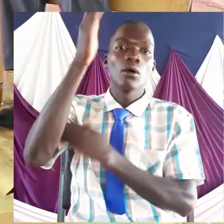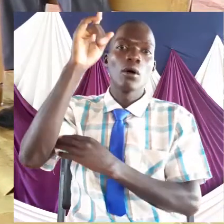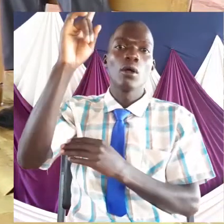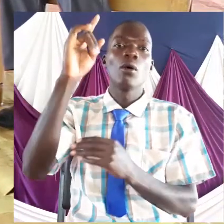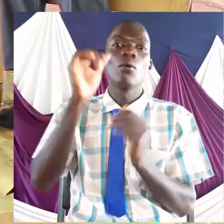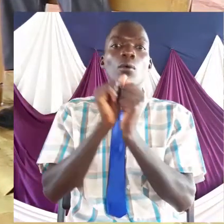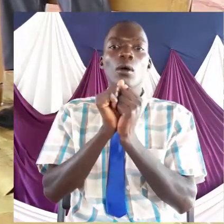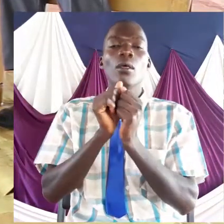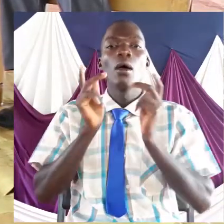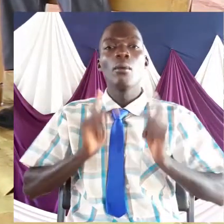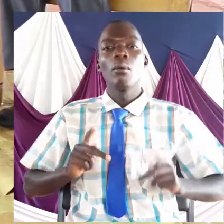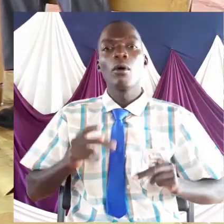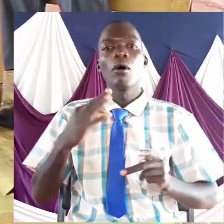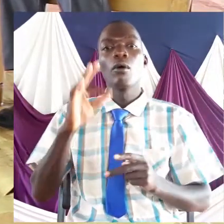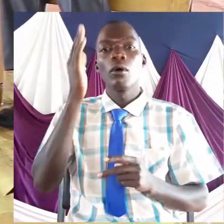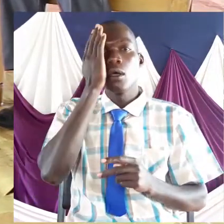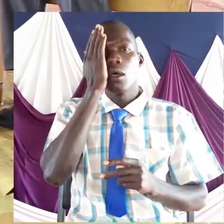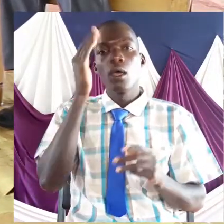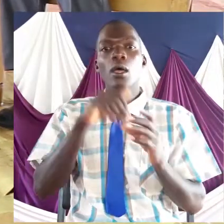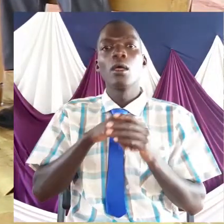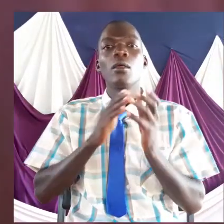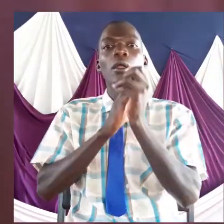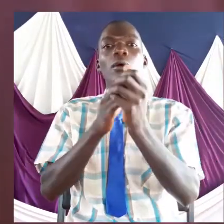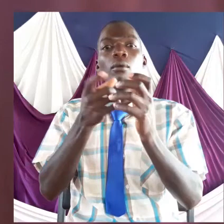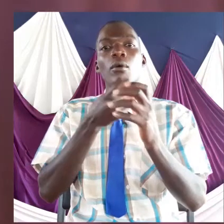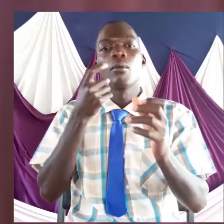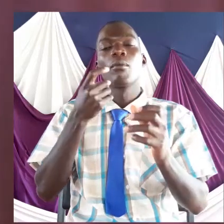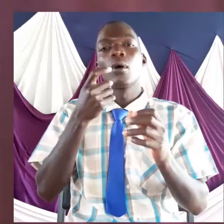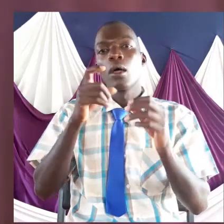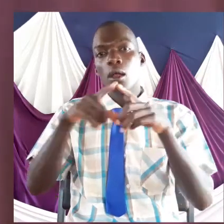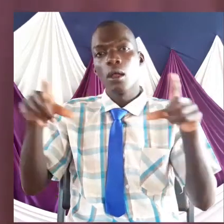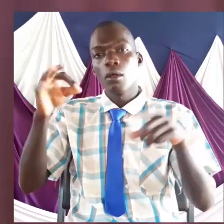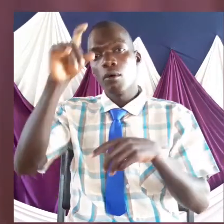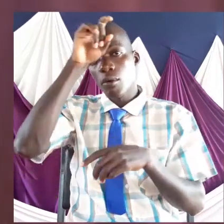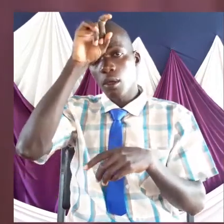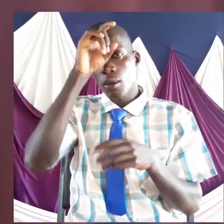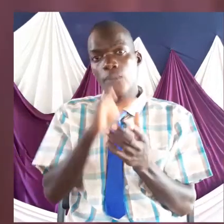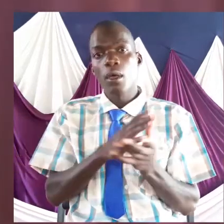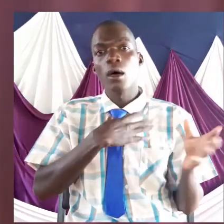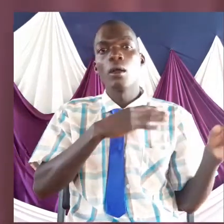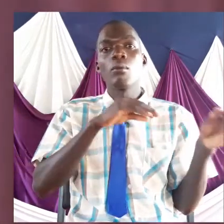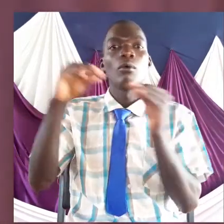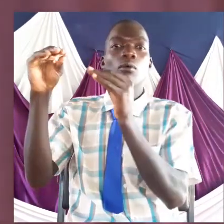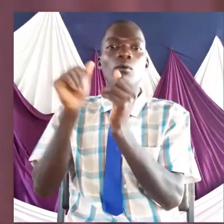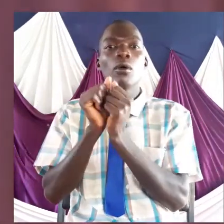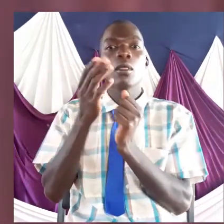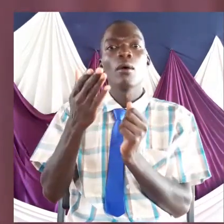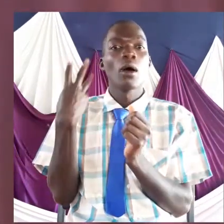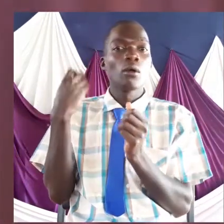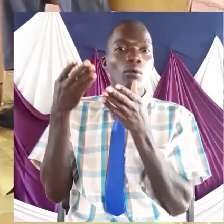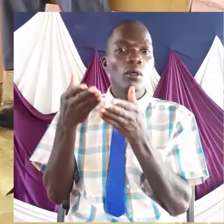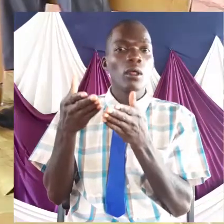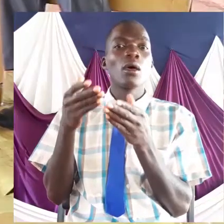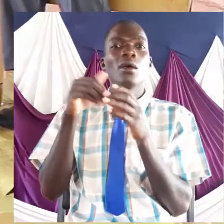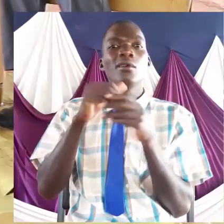with the people of Israel when he delivered them from the land of Egypt, yes, and he moved on with them. He was there with them in